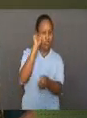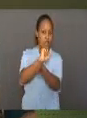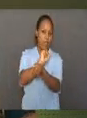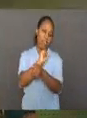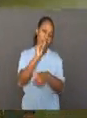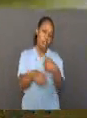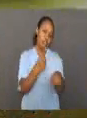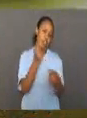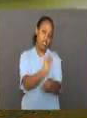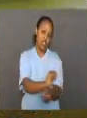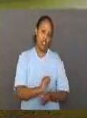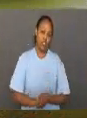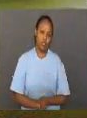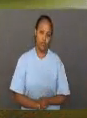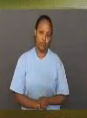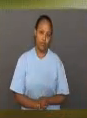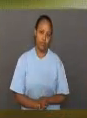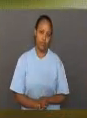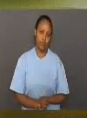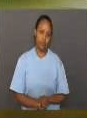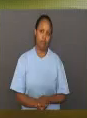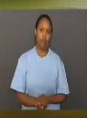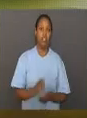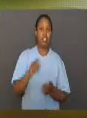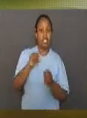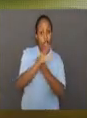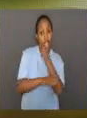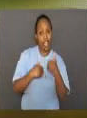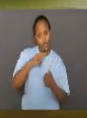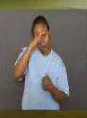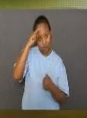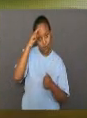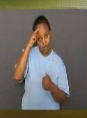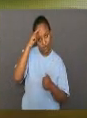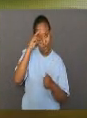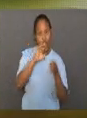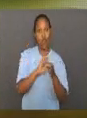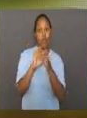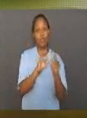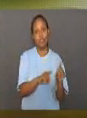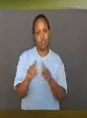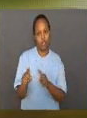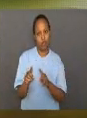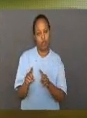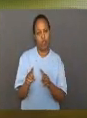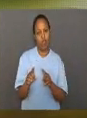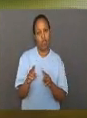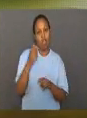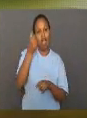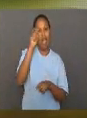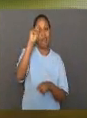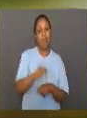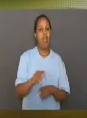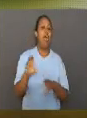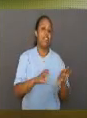actions. The local black community boycotted the bus service for a year